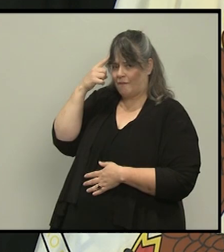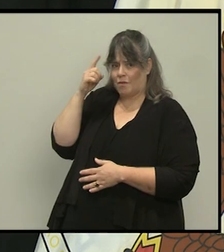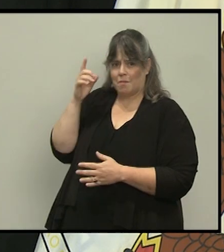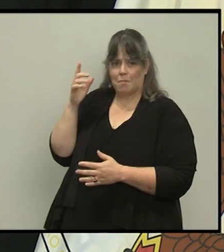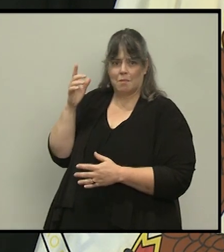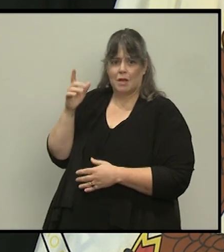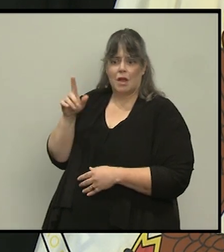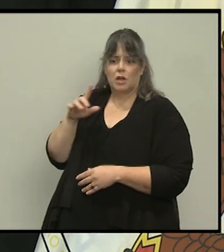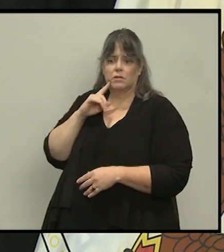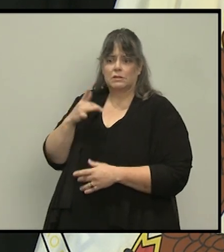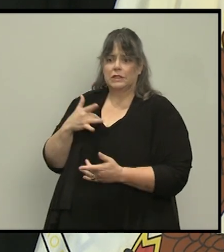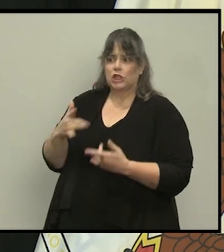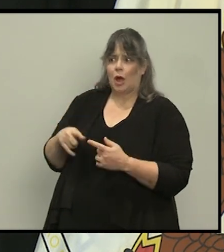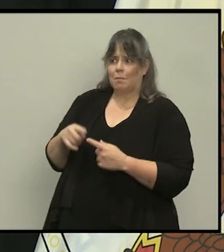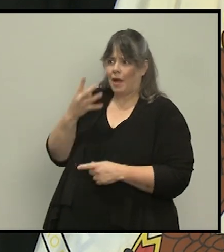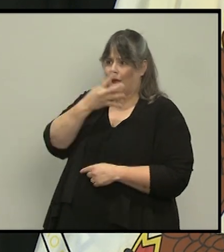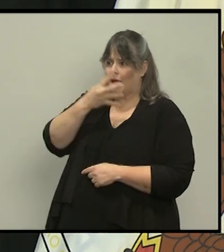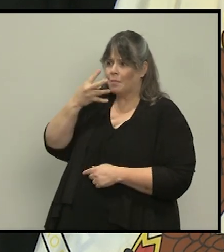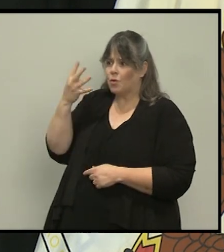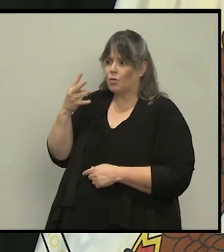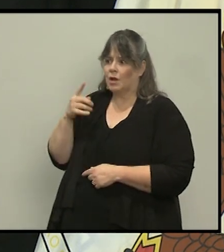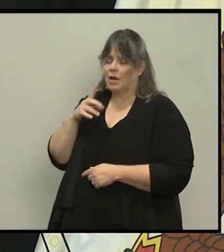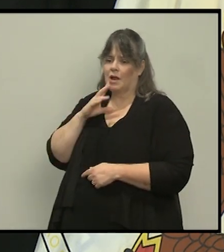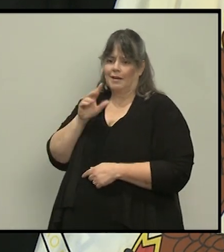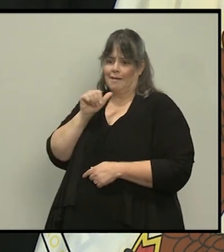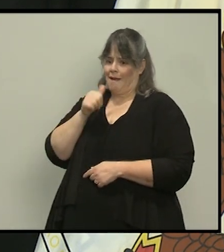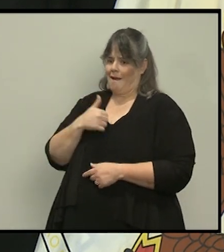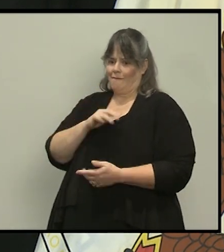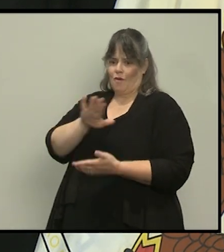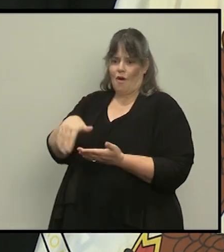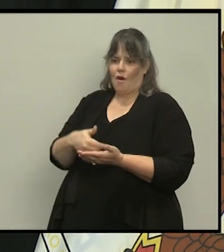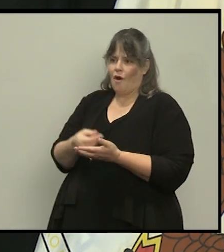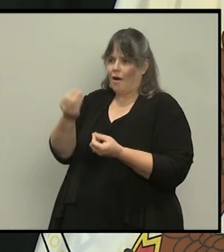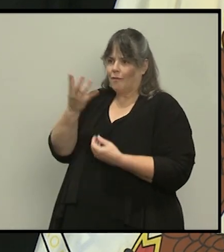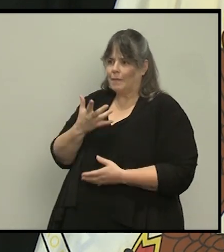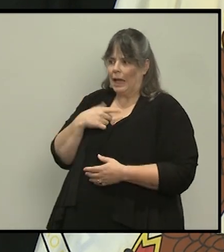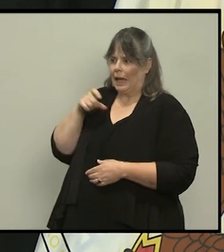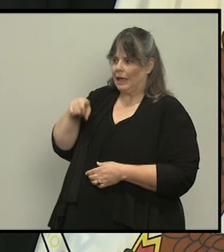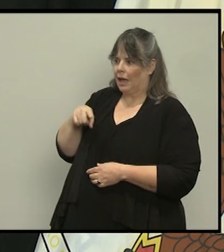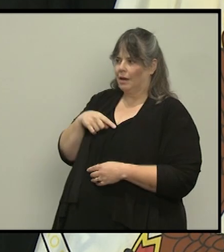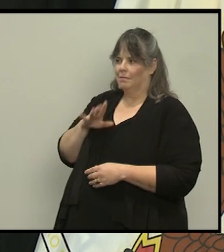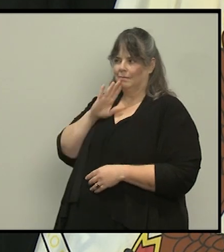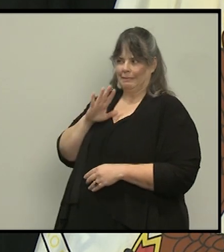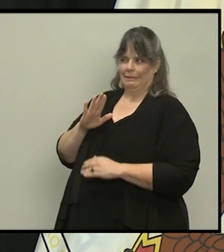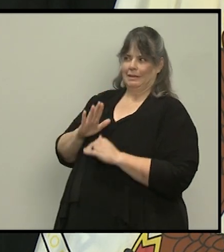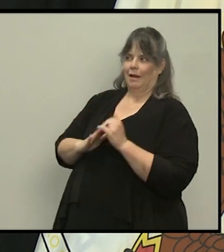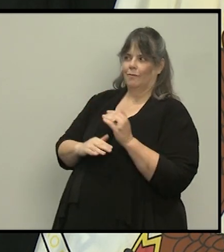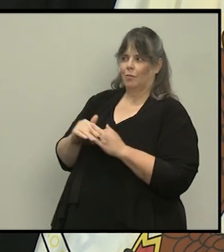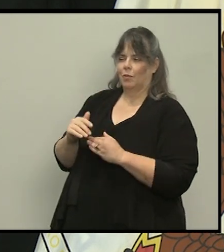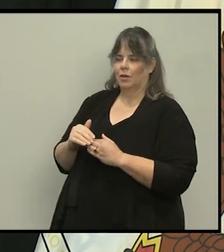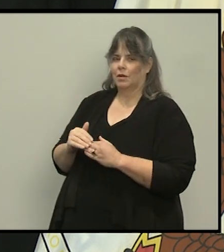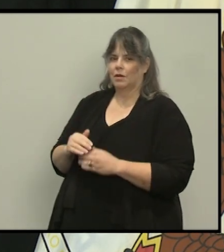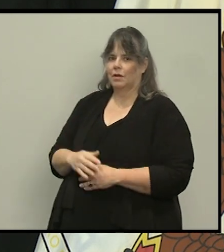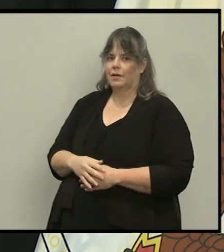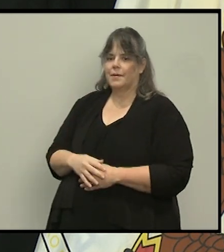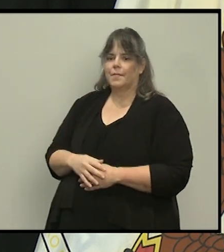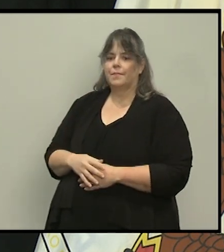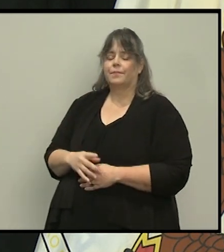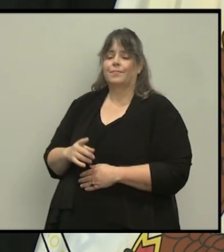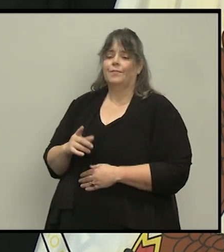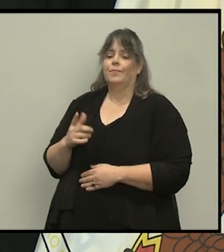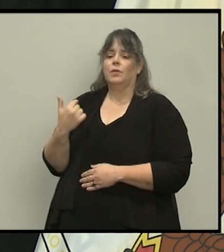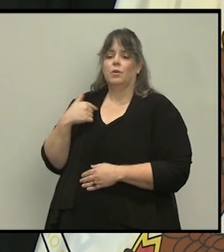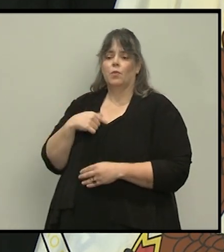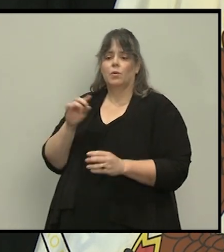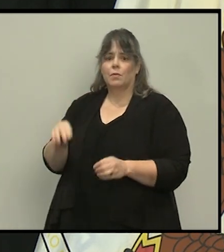about immigration, or simply don't have all the information they need to be comfortable. Therefore, we